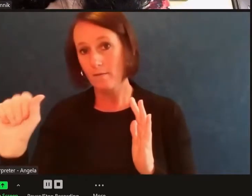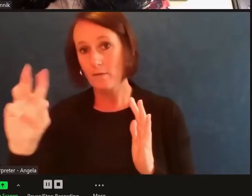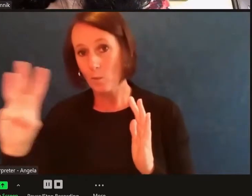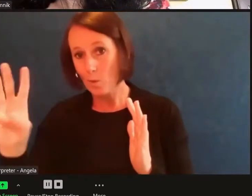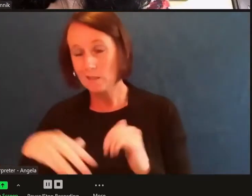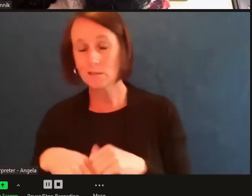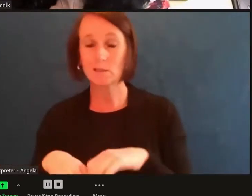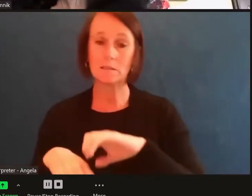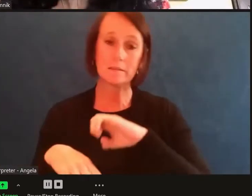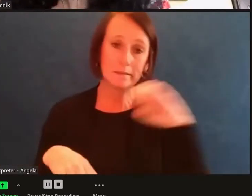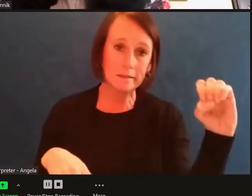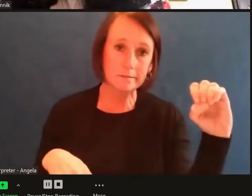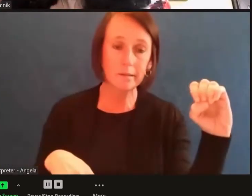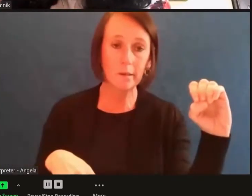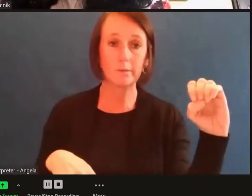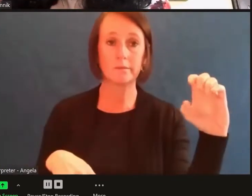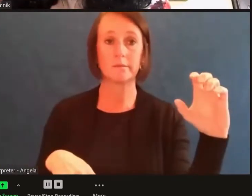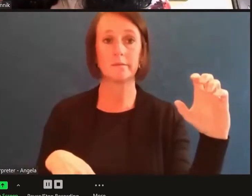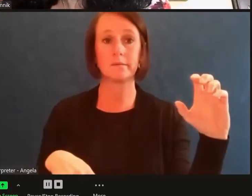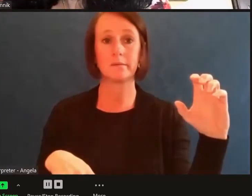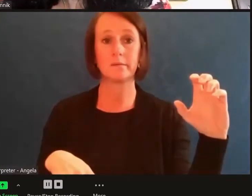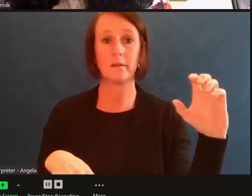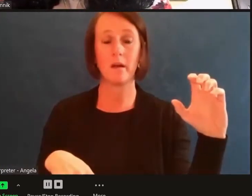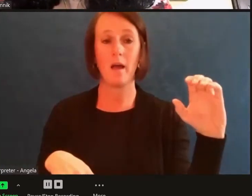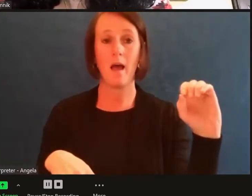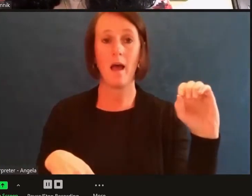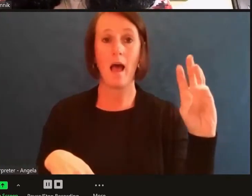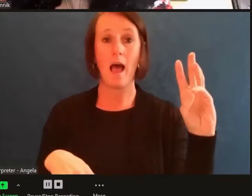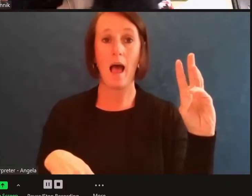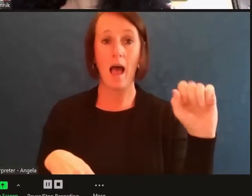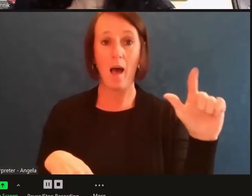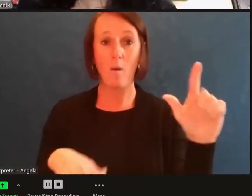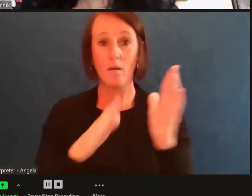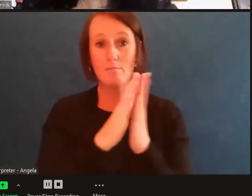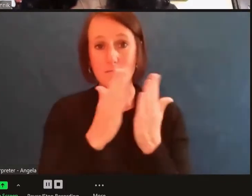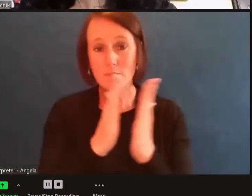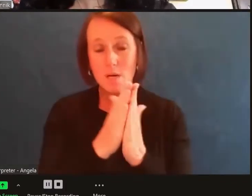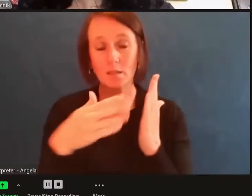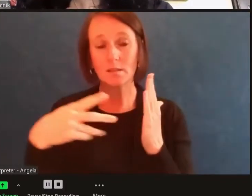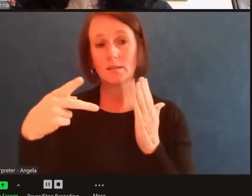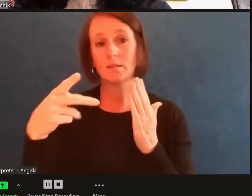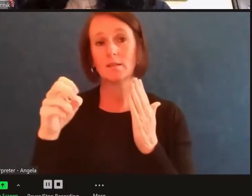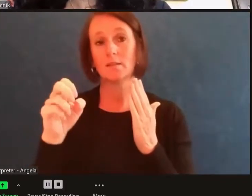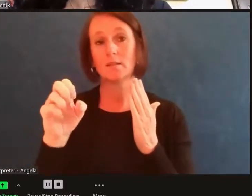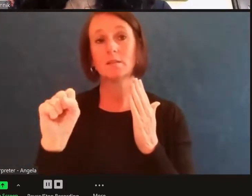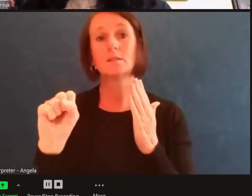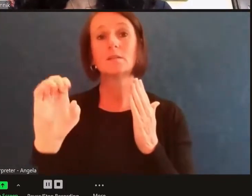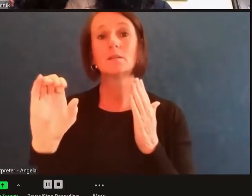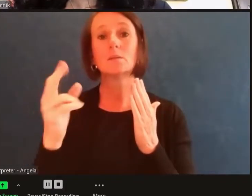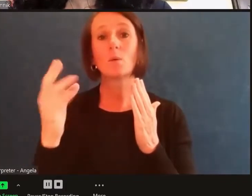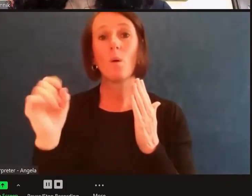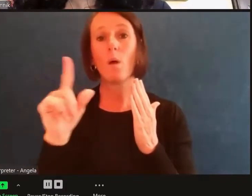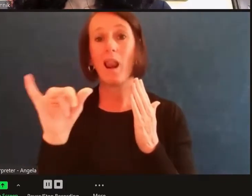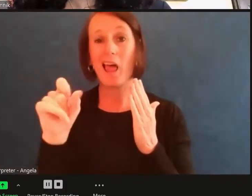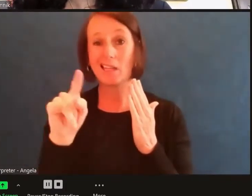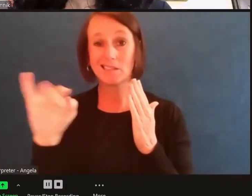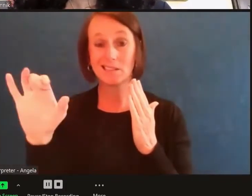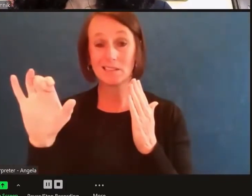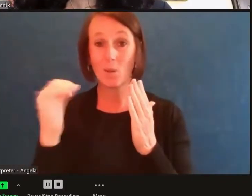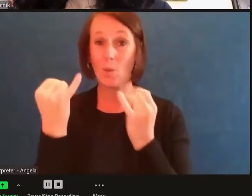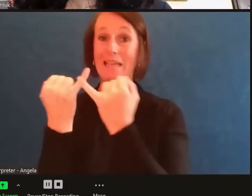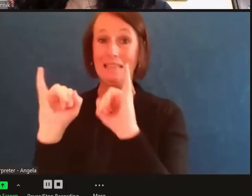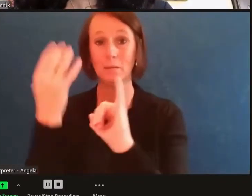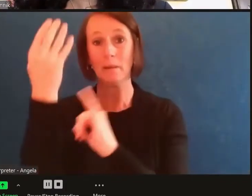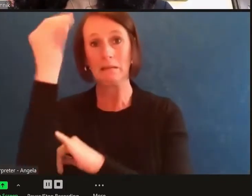East Coast, Owl Books. We brought in Penguin Random House and Scholastic. We brought in the independents, as well